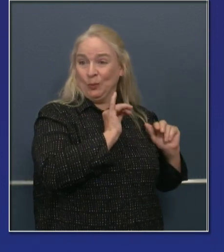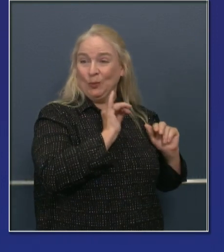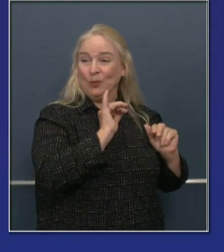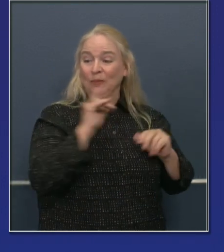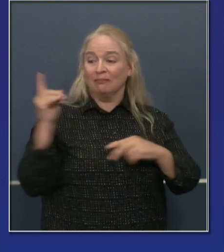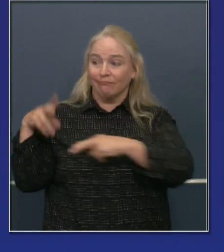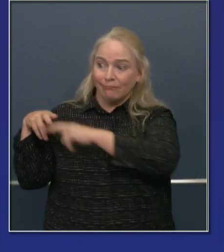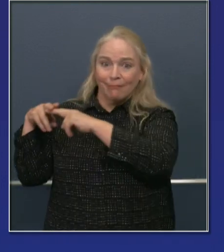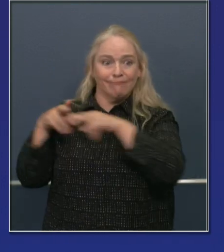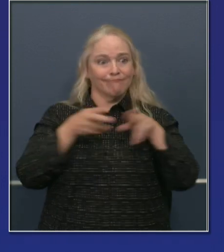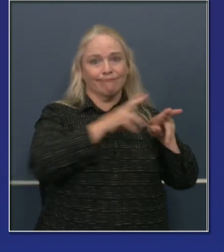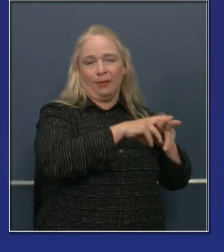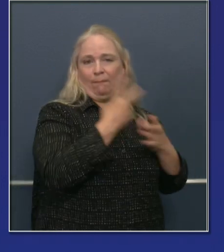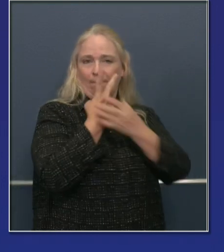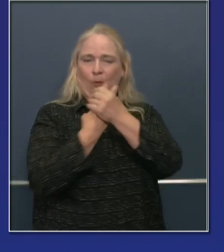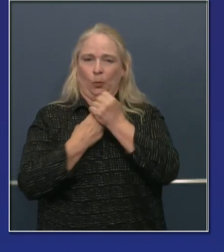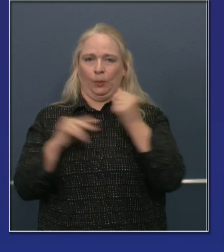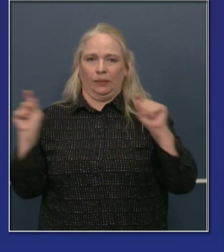in this slide